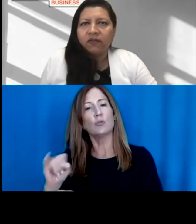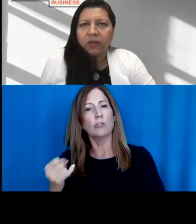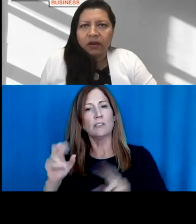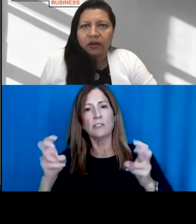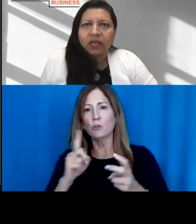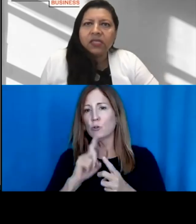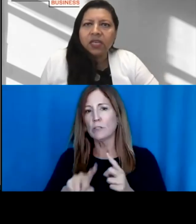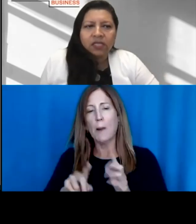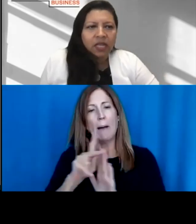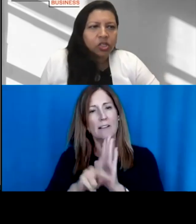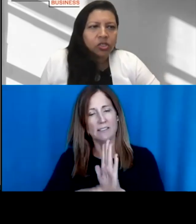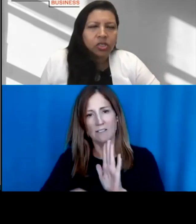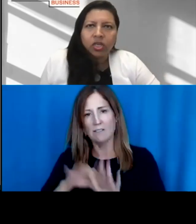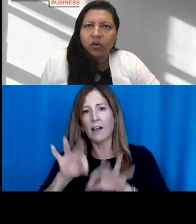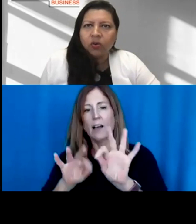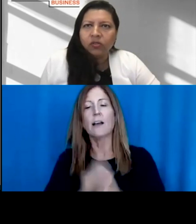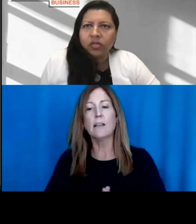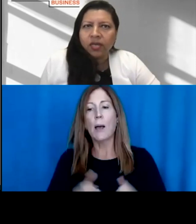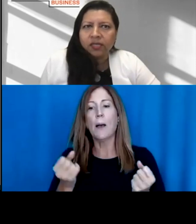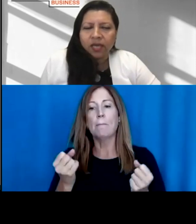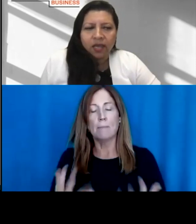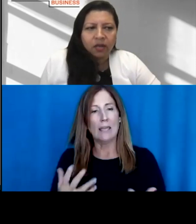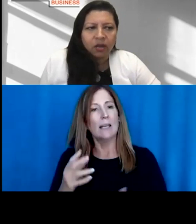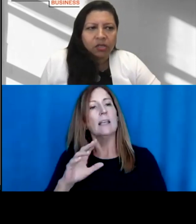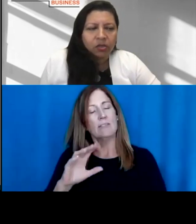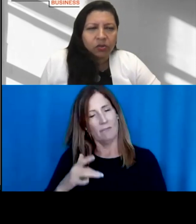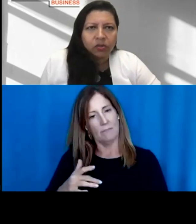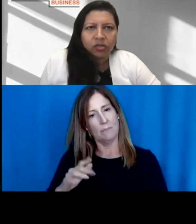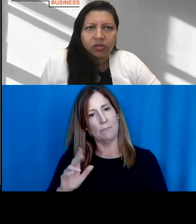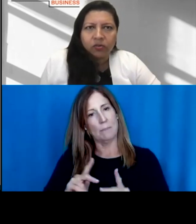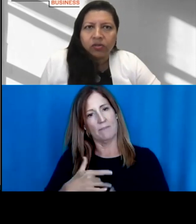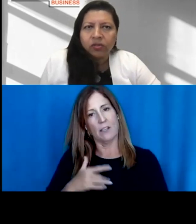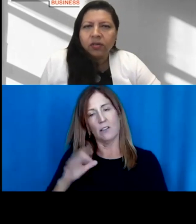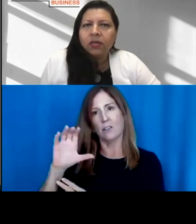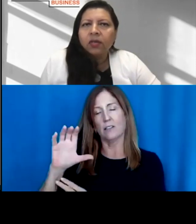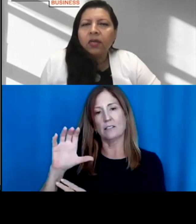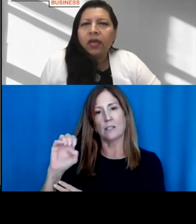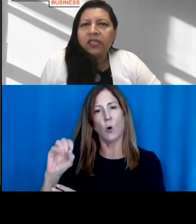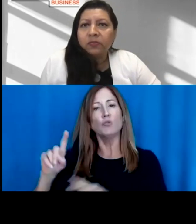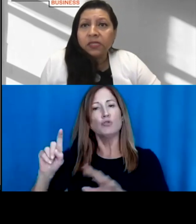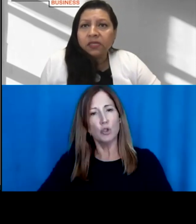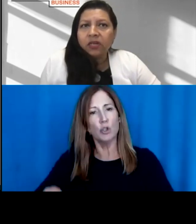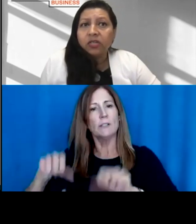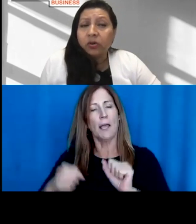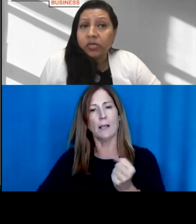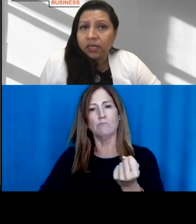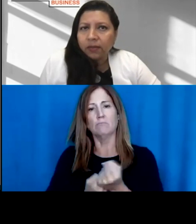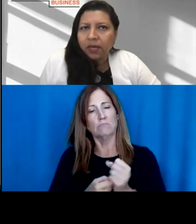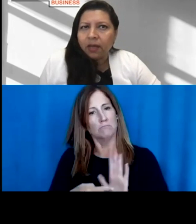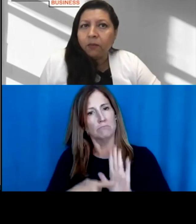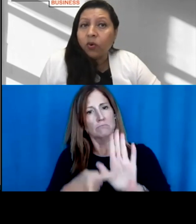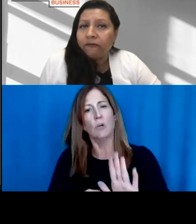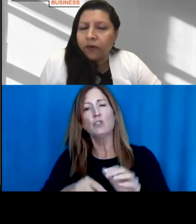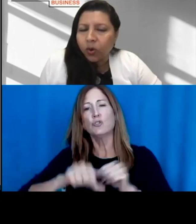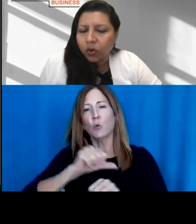68% of Americans think that CEOs should take a stand on social issues as business leaders increasingly